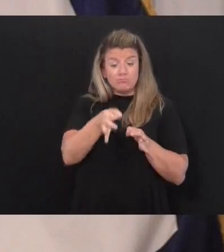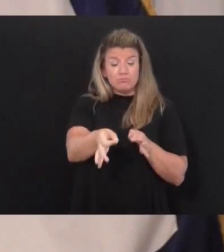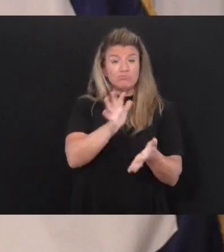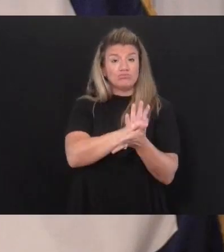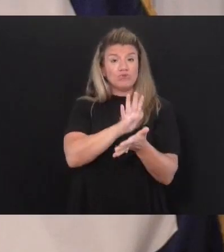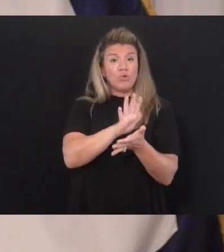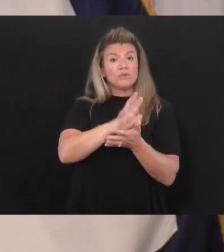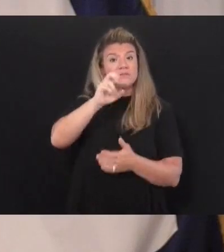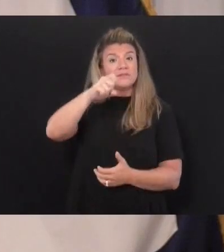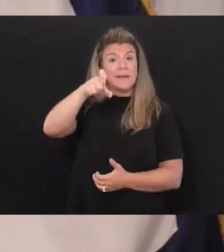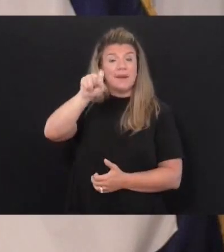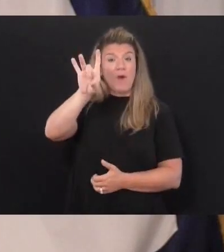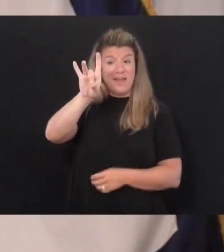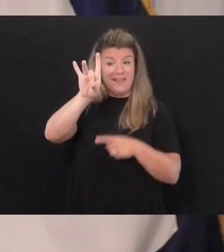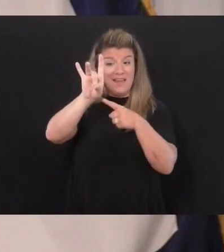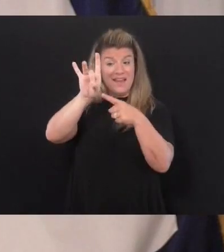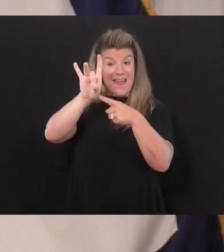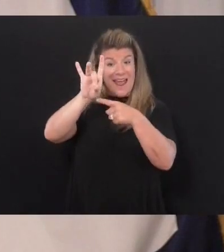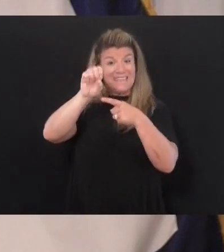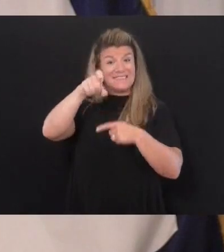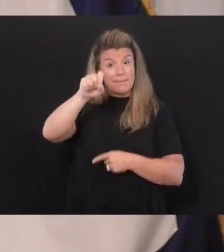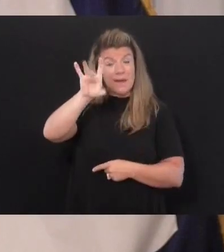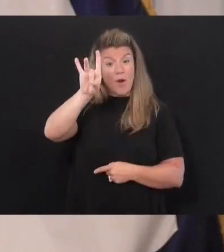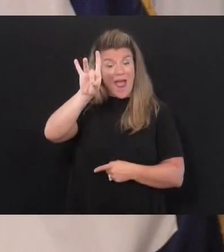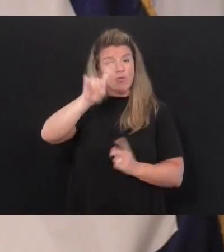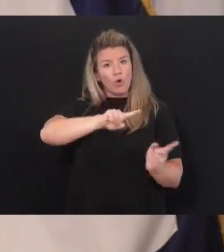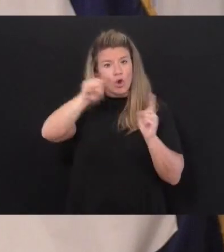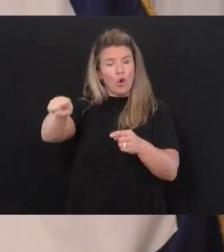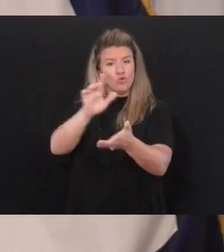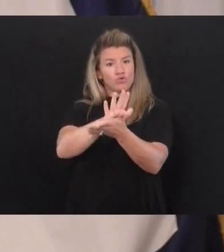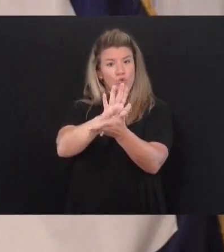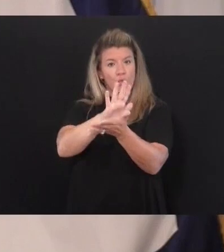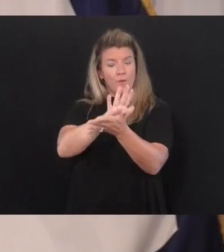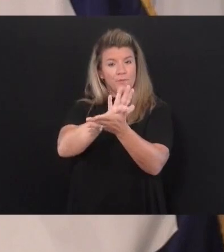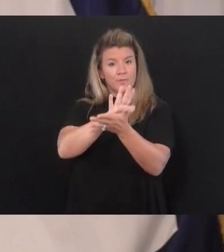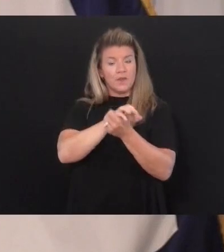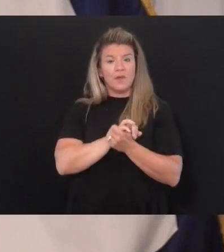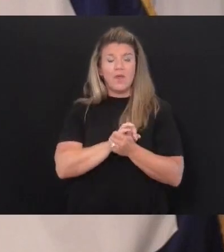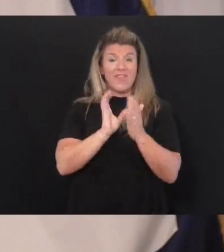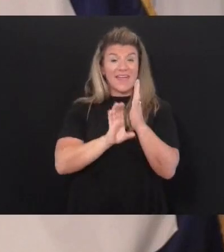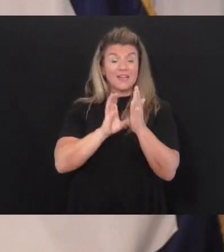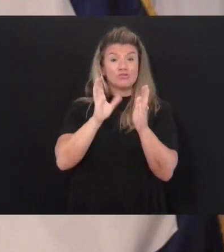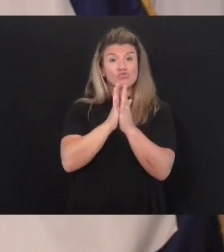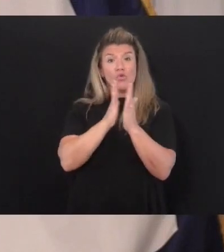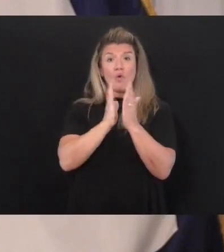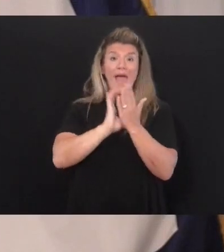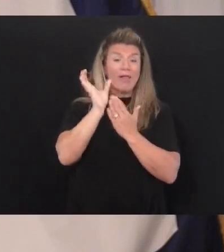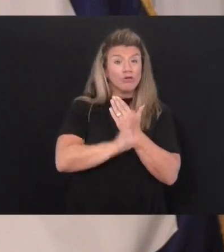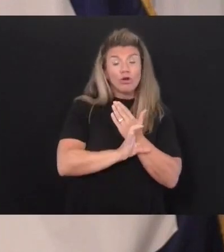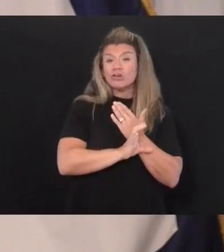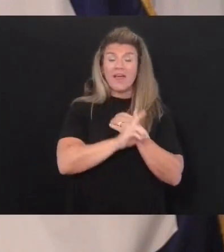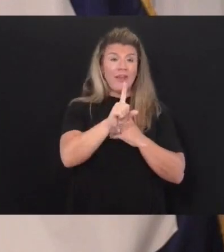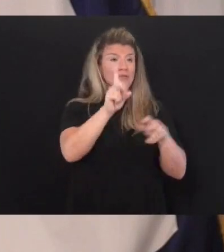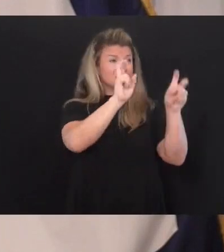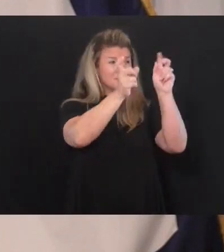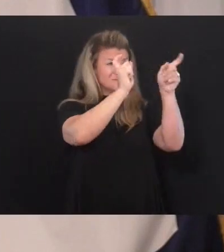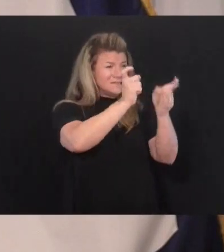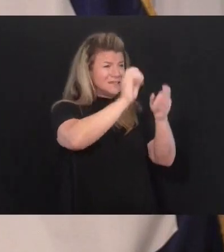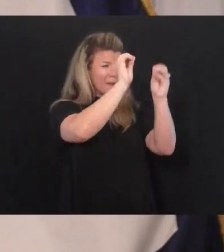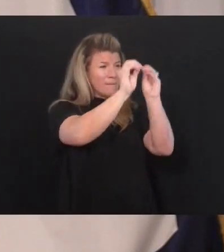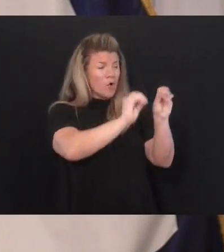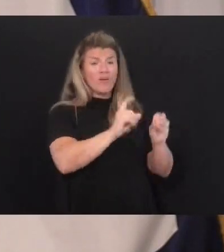Virginian. And today I am announcing that doctor, and it's pronounced